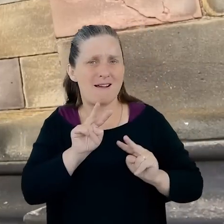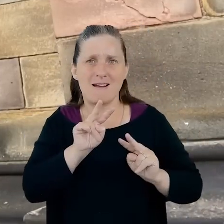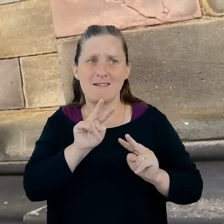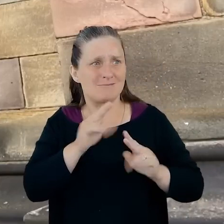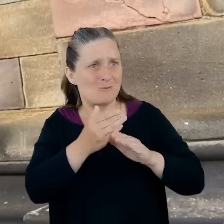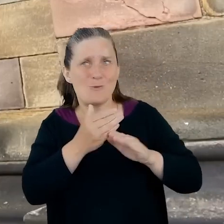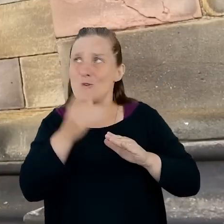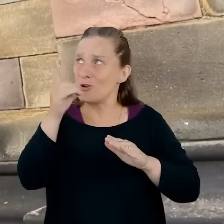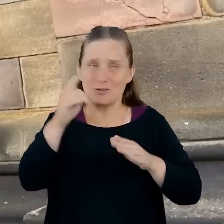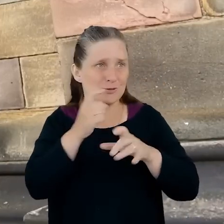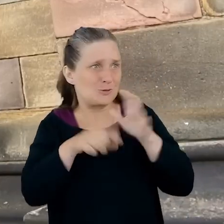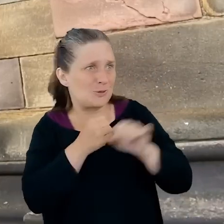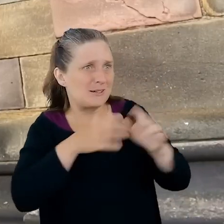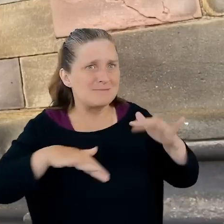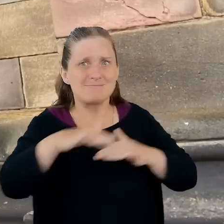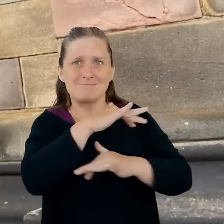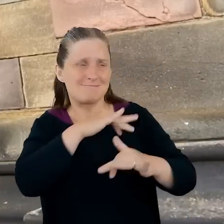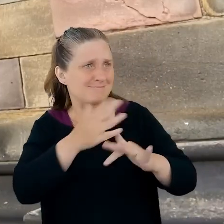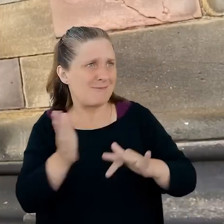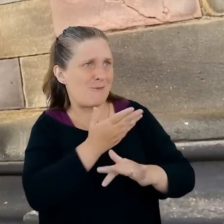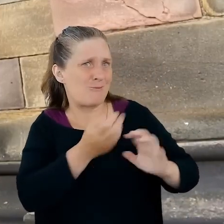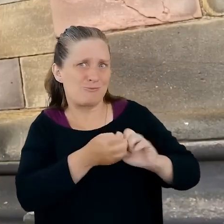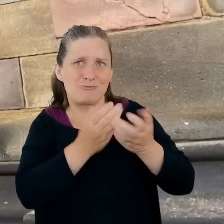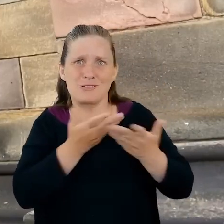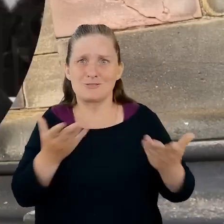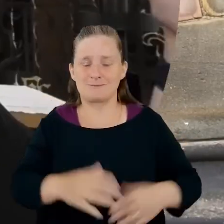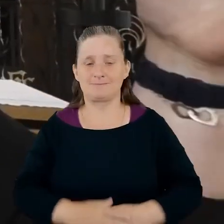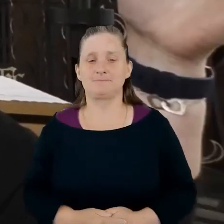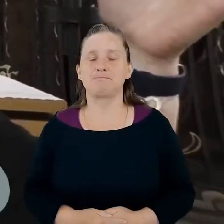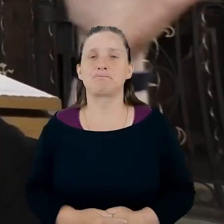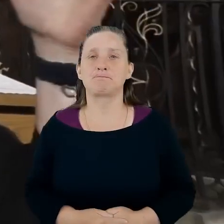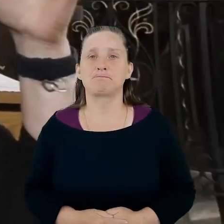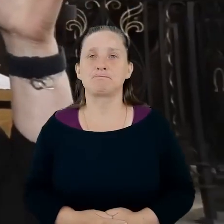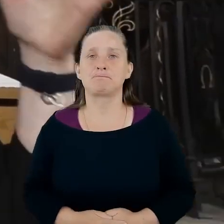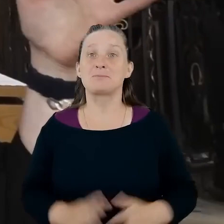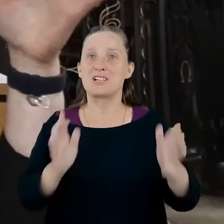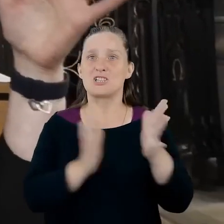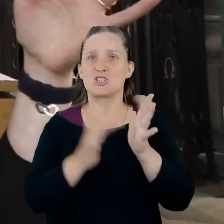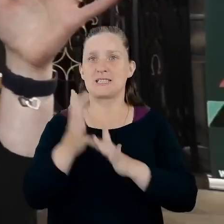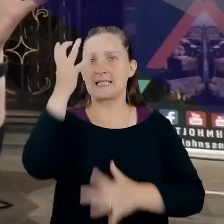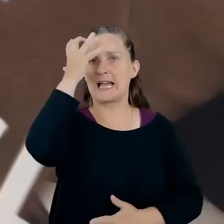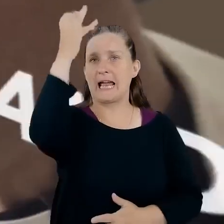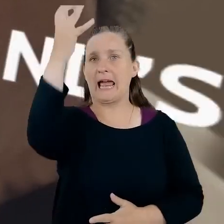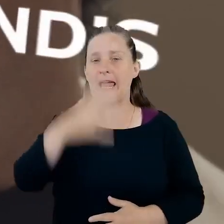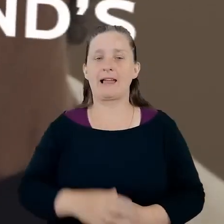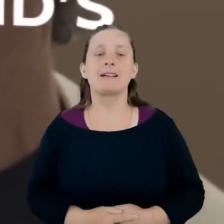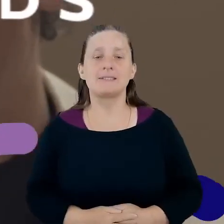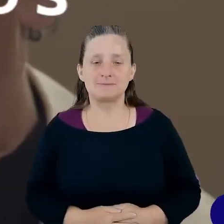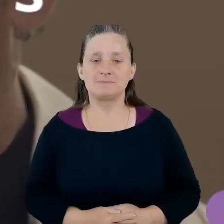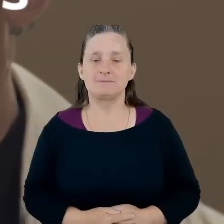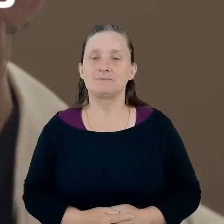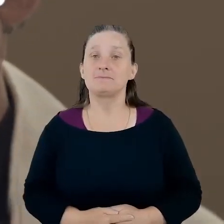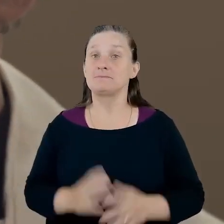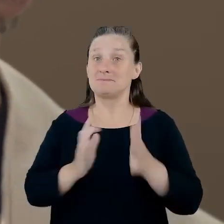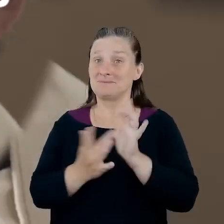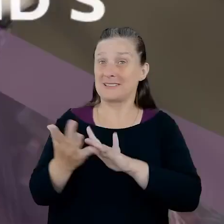and through us and in all creation. Jesus Christ is King of it. He lives his life in us for the